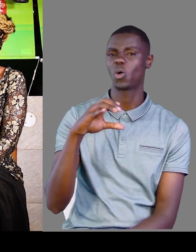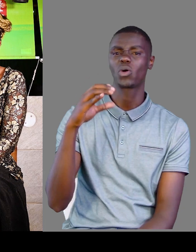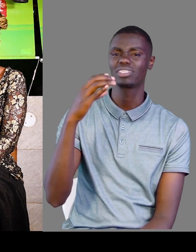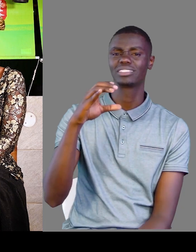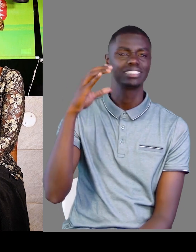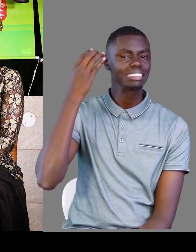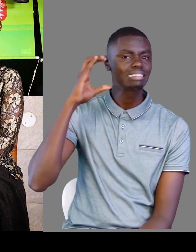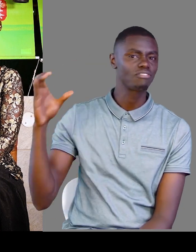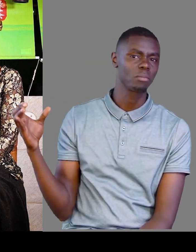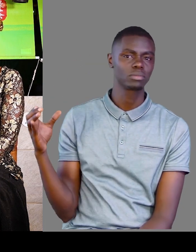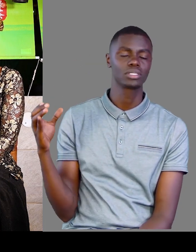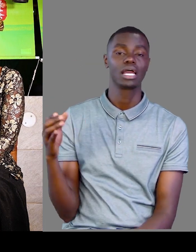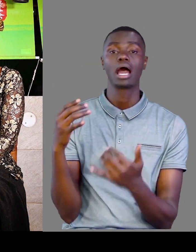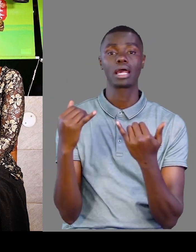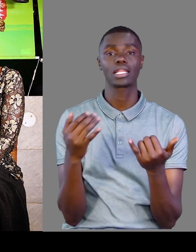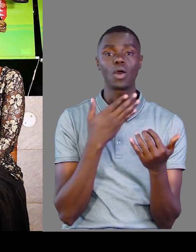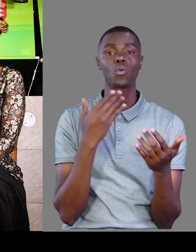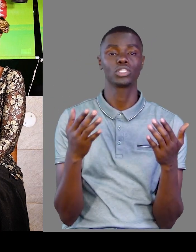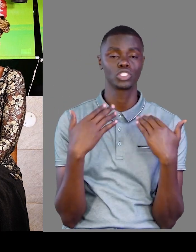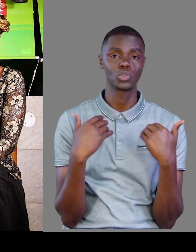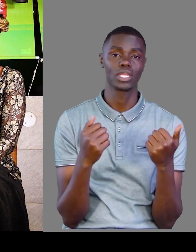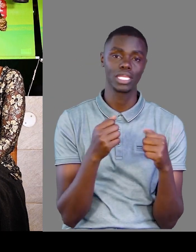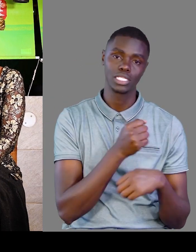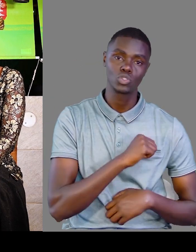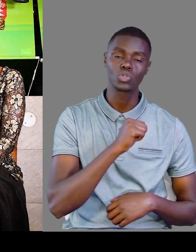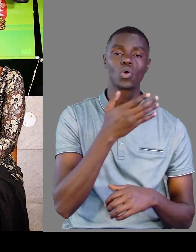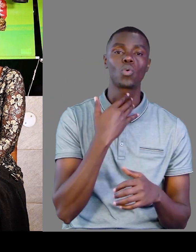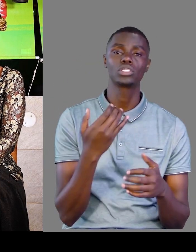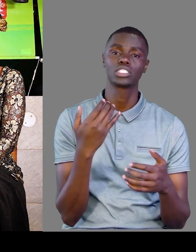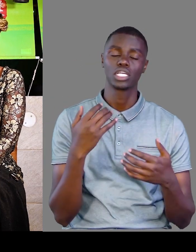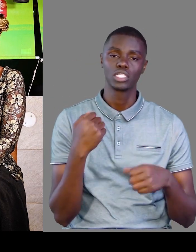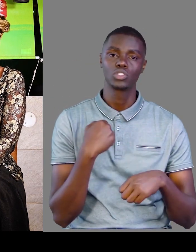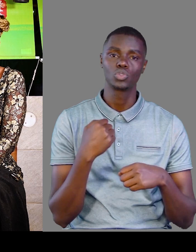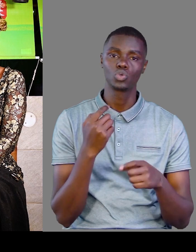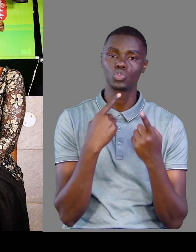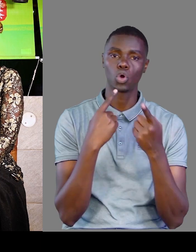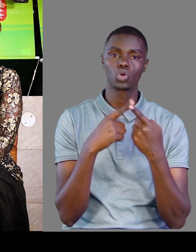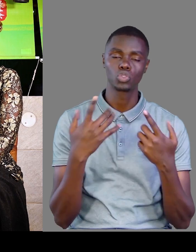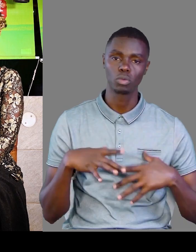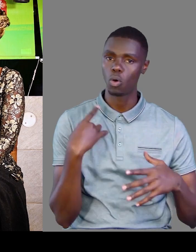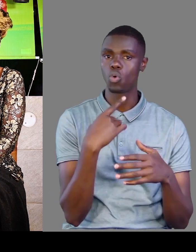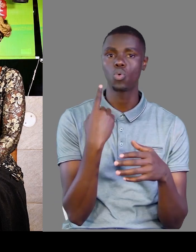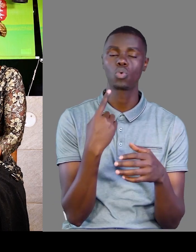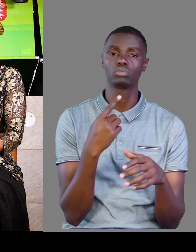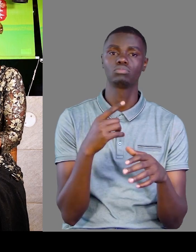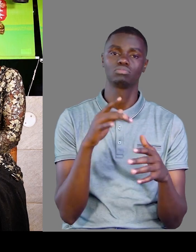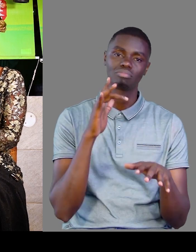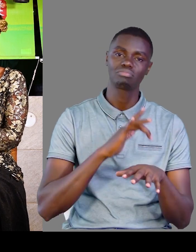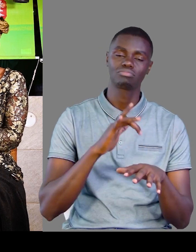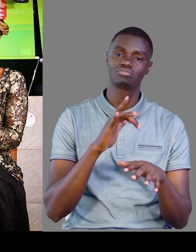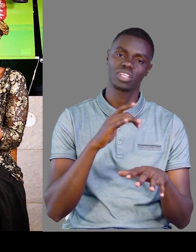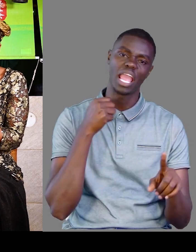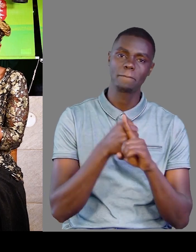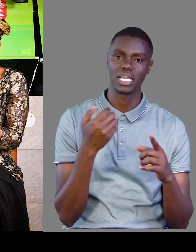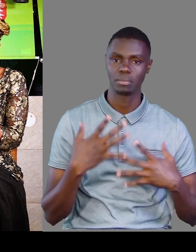past that. Right now, we want to heal souls. We want to talk to people who've made a difference so that they can be able to heal other people who are going through things in life. Did